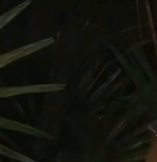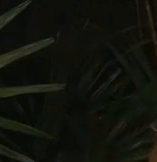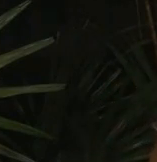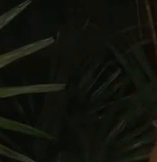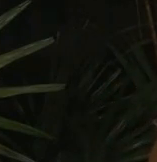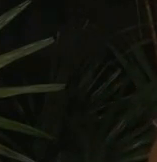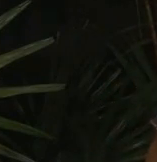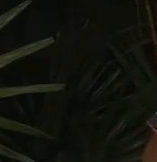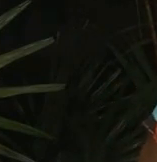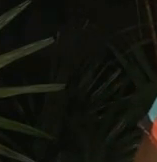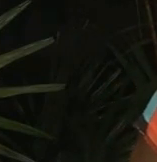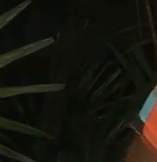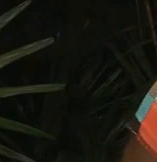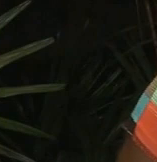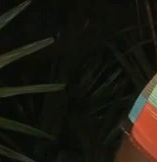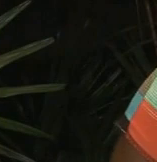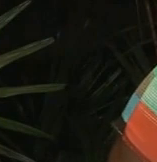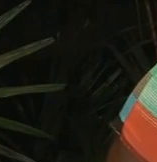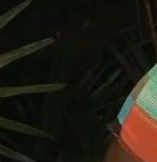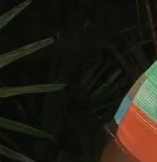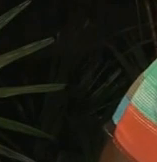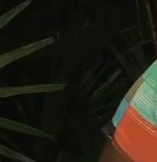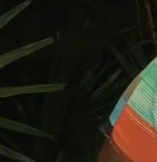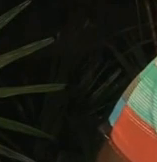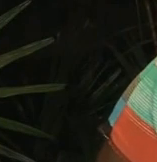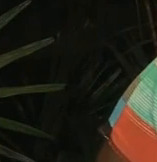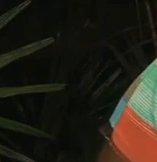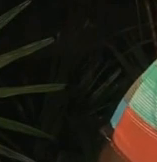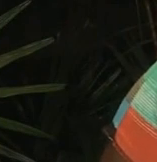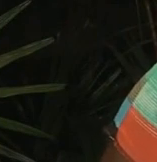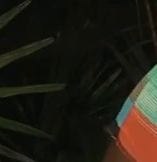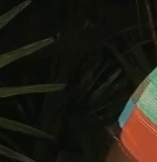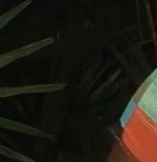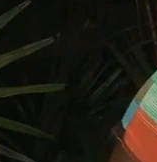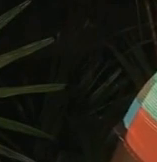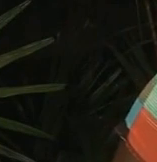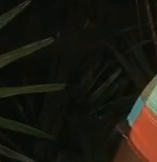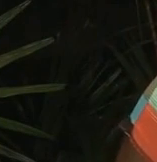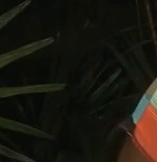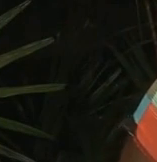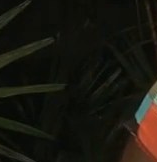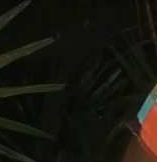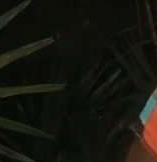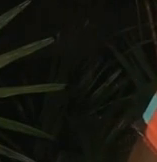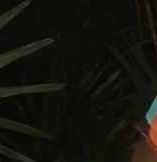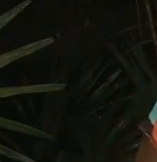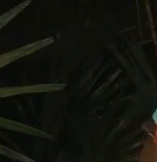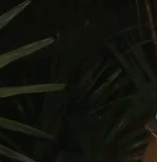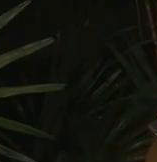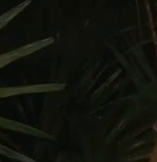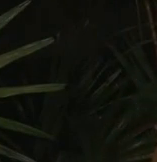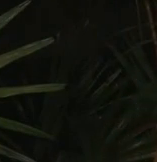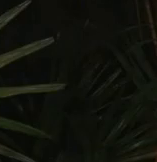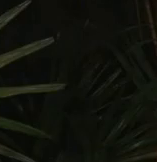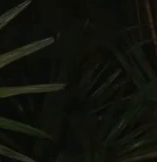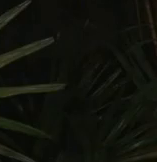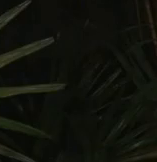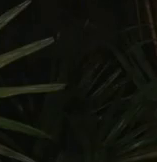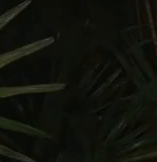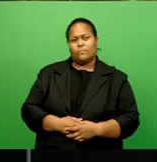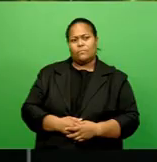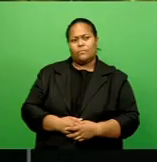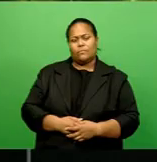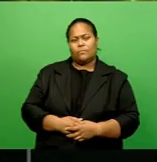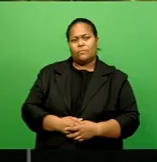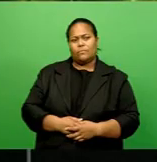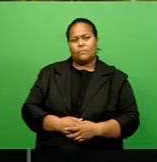in line with the Paris Agreement, which is to reduce the global temperature rise by 2 degrees.